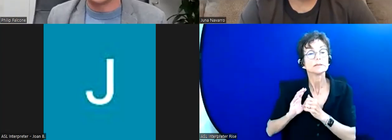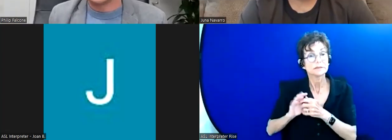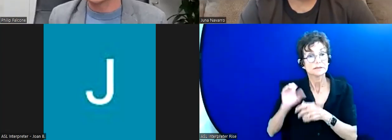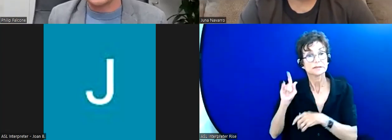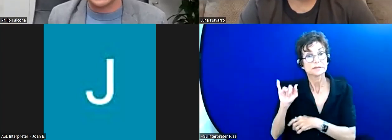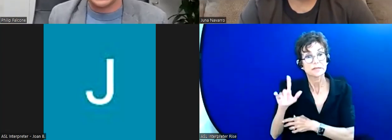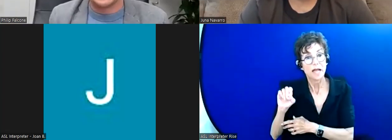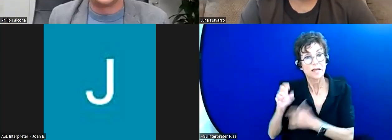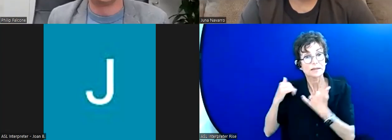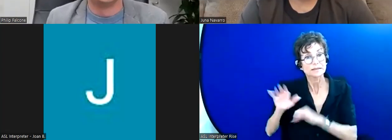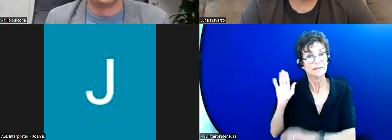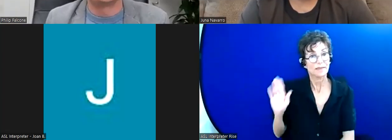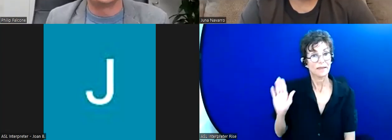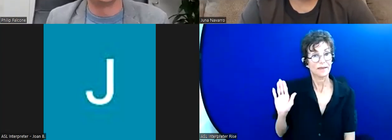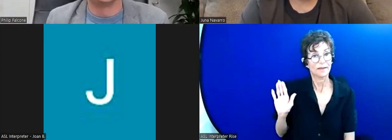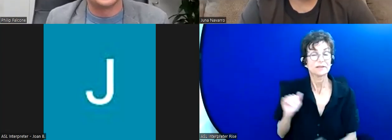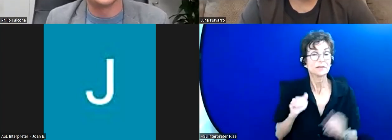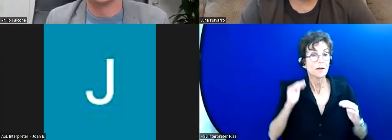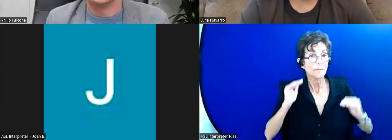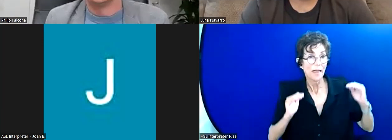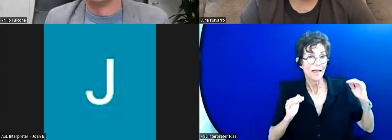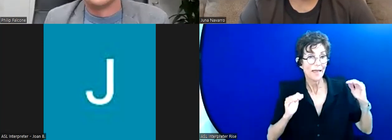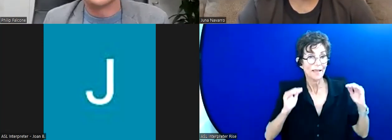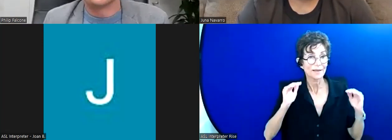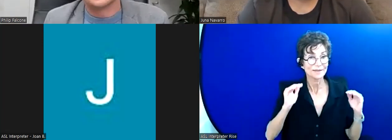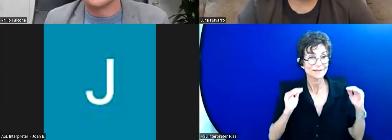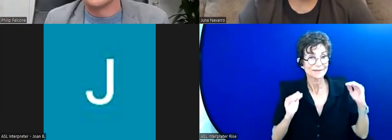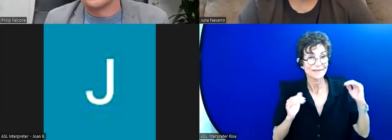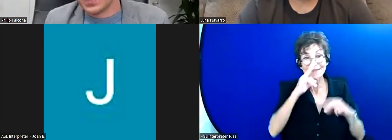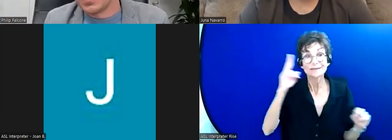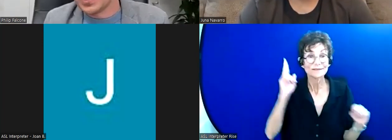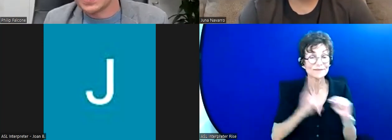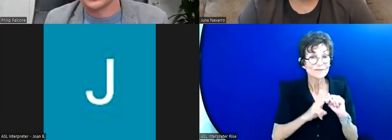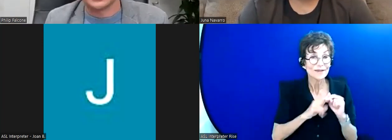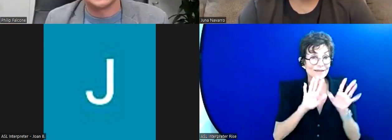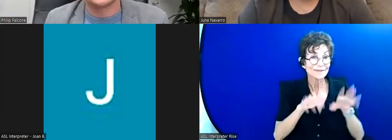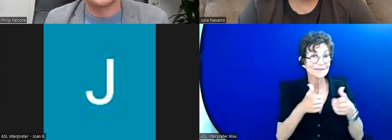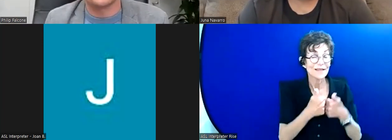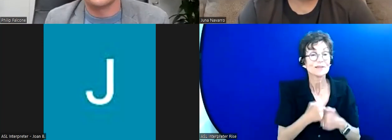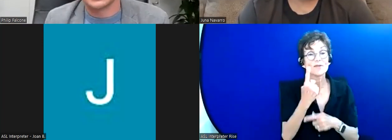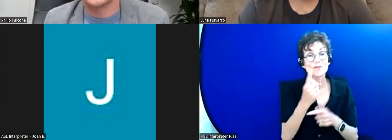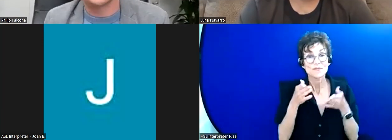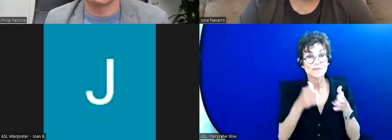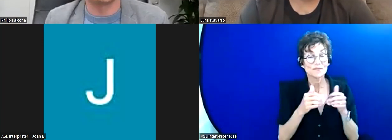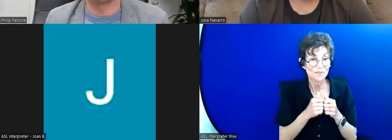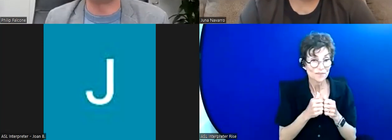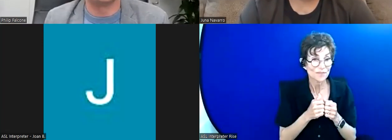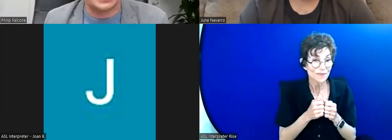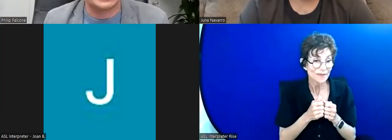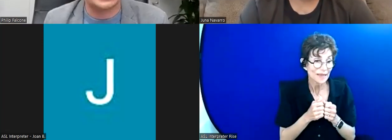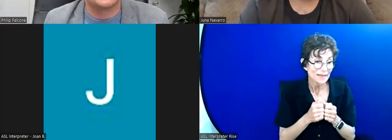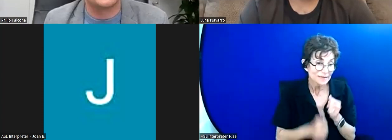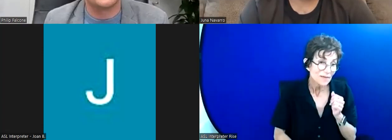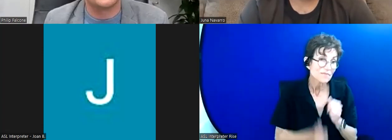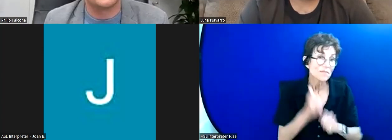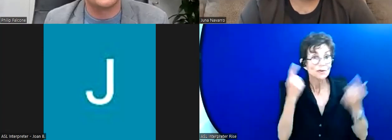of that, and it's definitely a fun challenge. One of the ways that we've been most successful is, in this particular program, we move